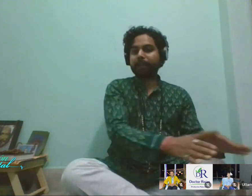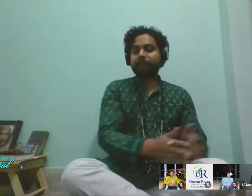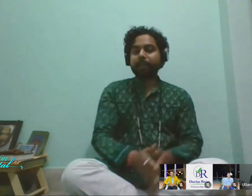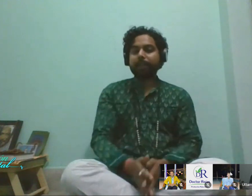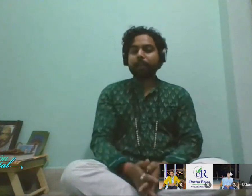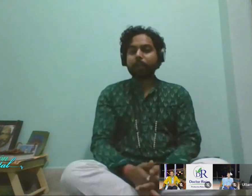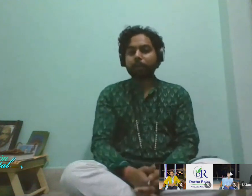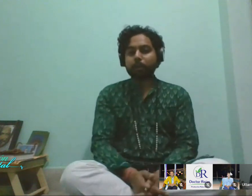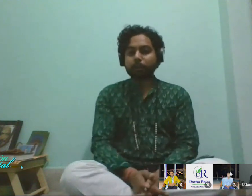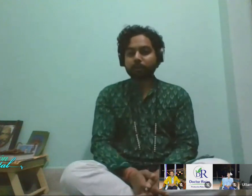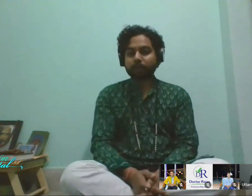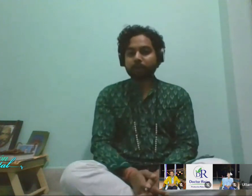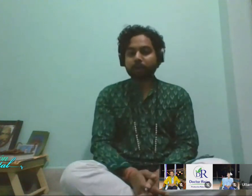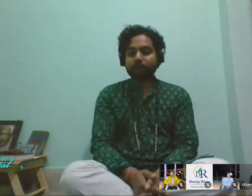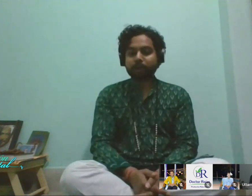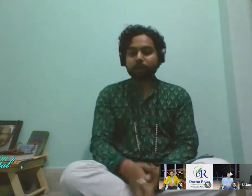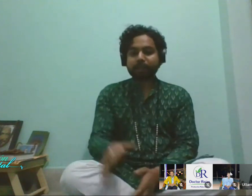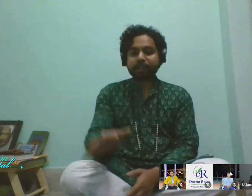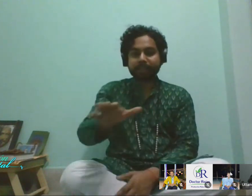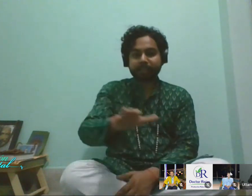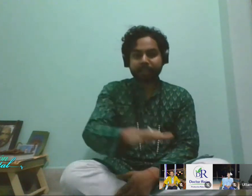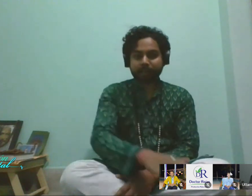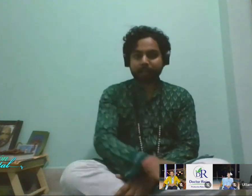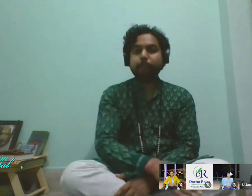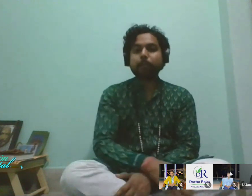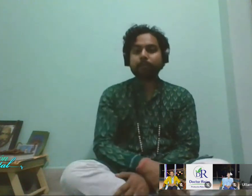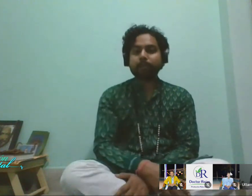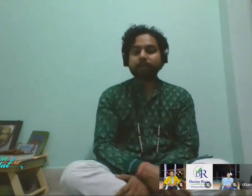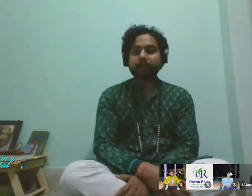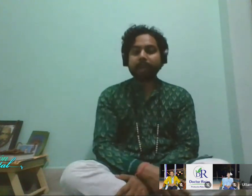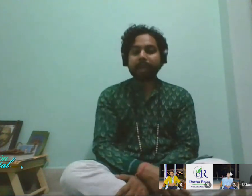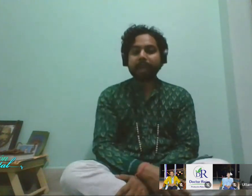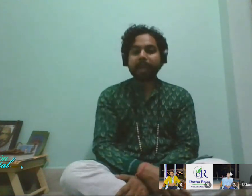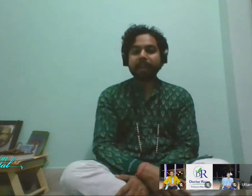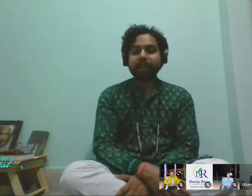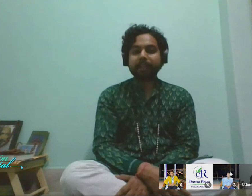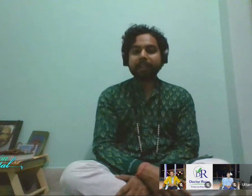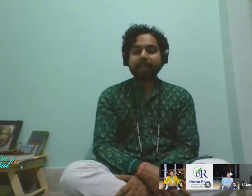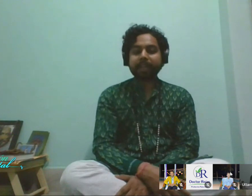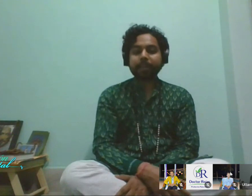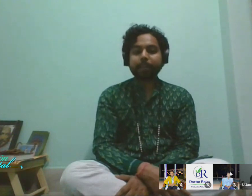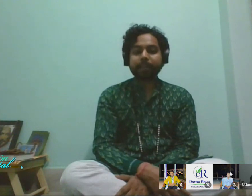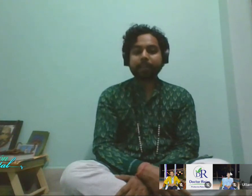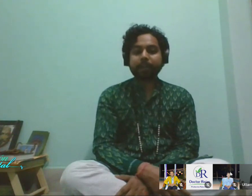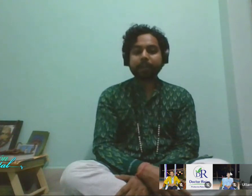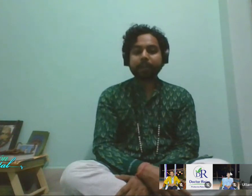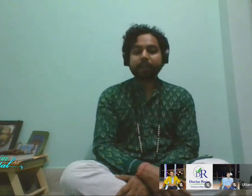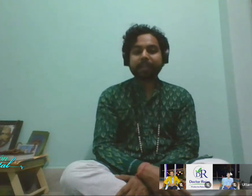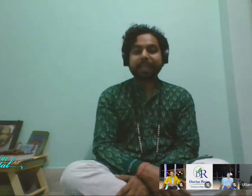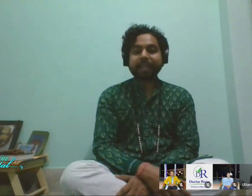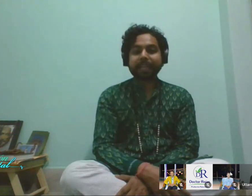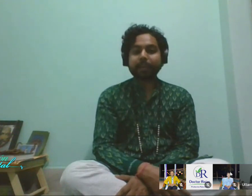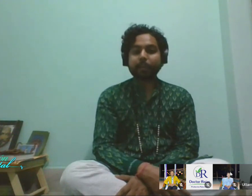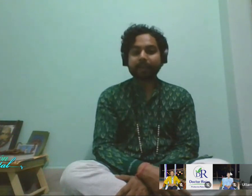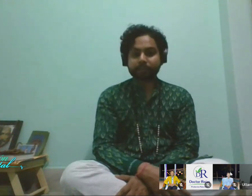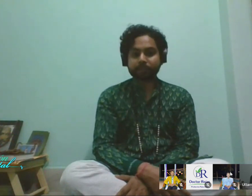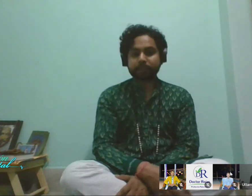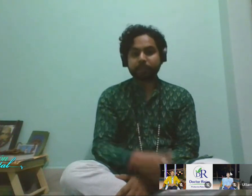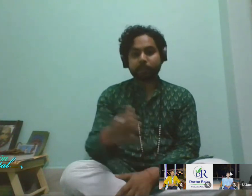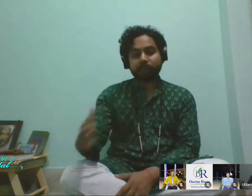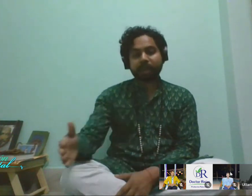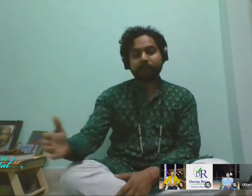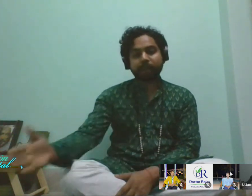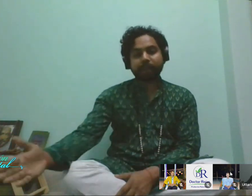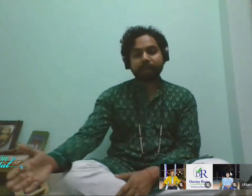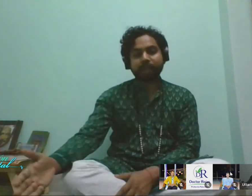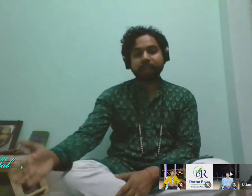a very, very low, or you can say they are very poor, and they depend on the daily wage.